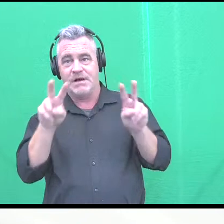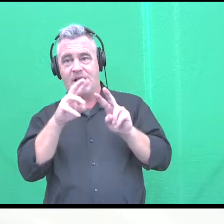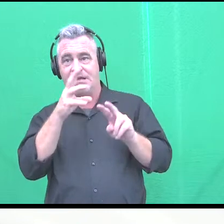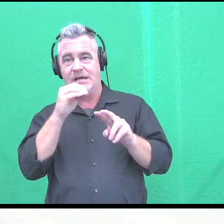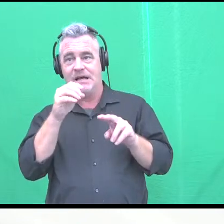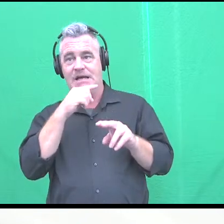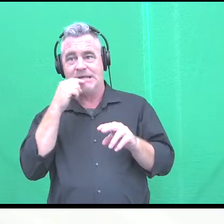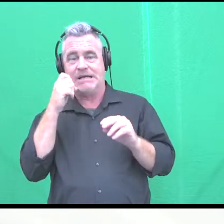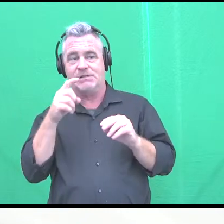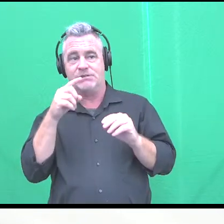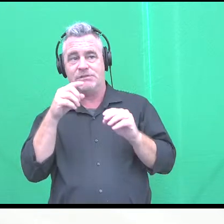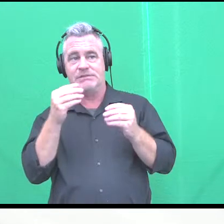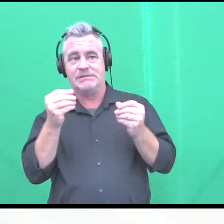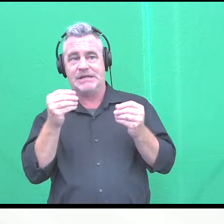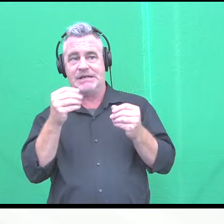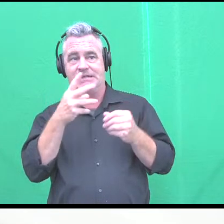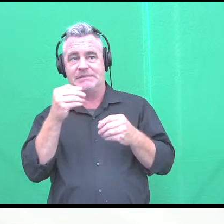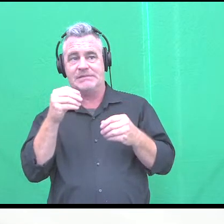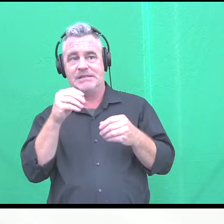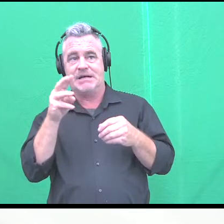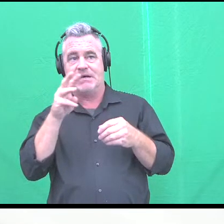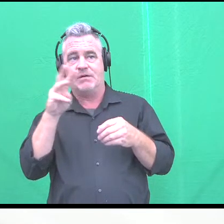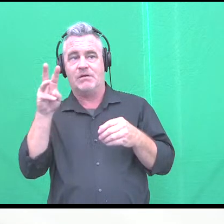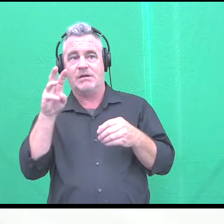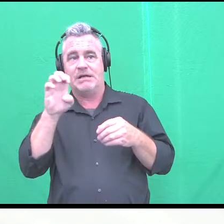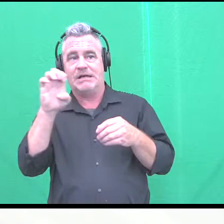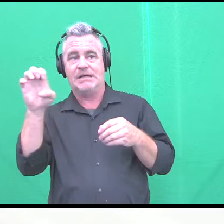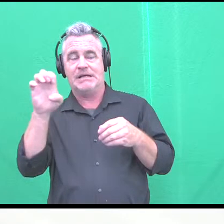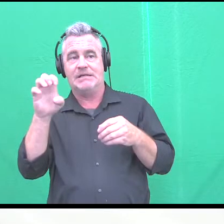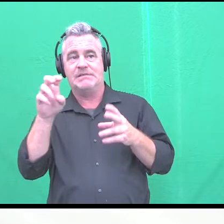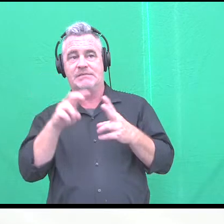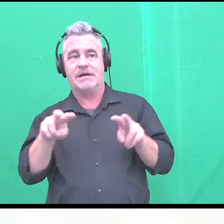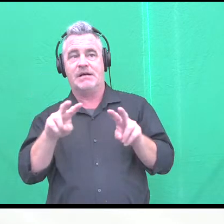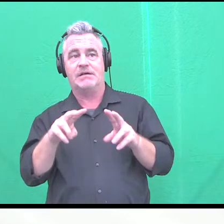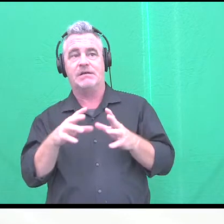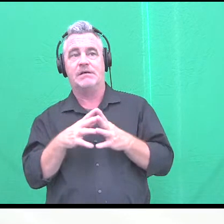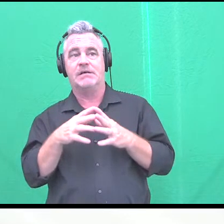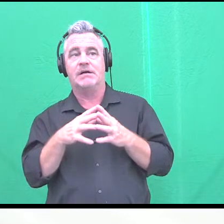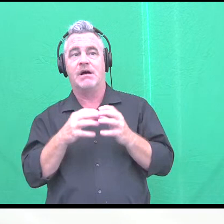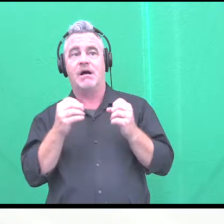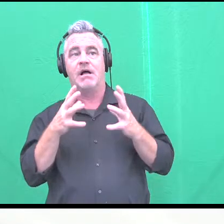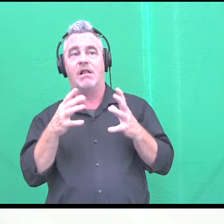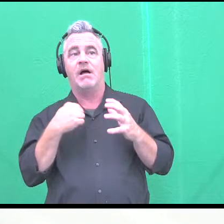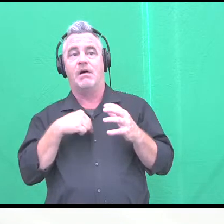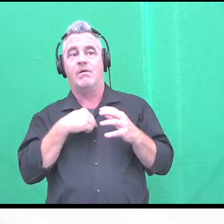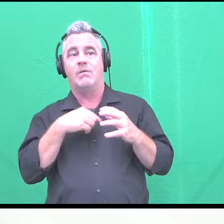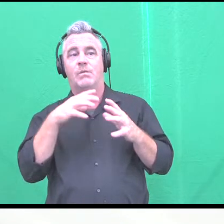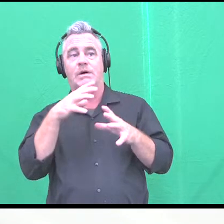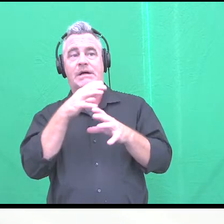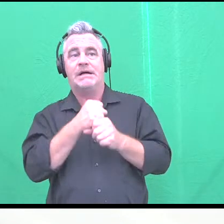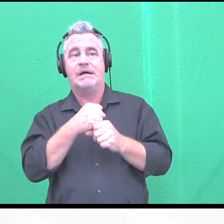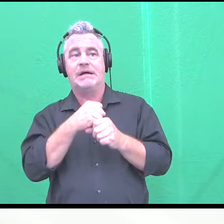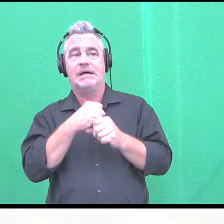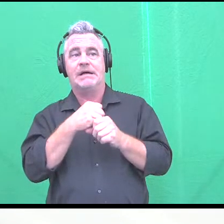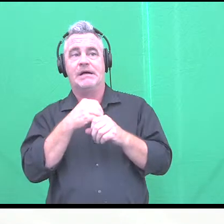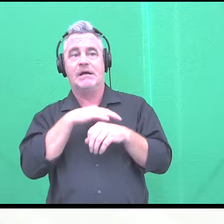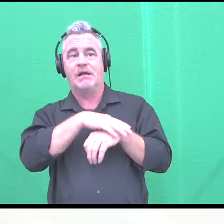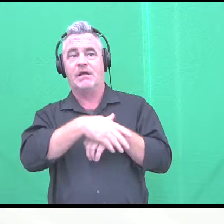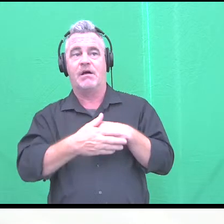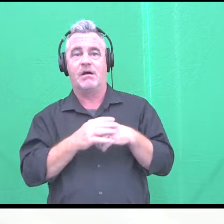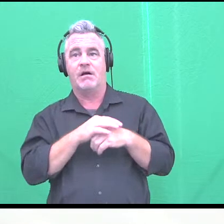is really a great opportunity. I hope it stays around forever, and quite often we get the cover story and a lot of people read